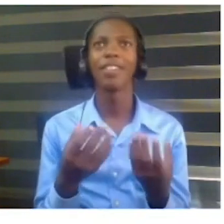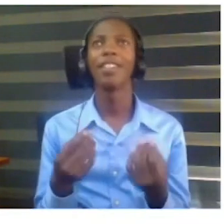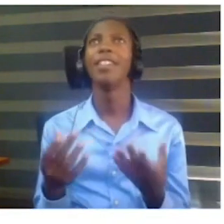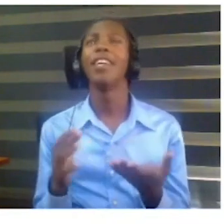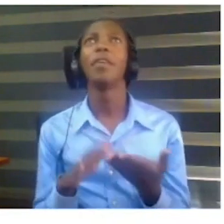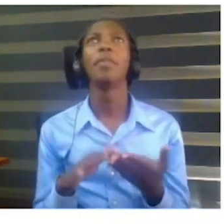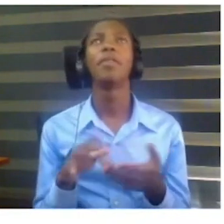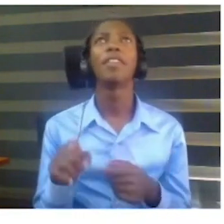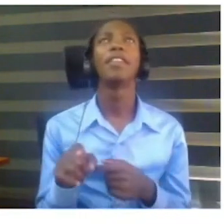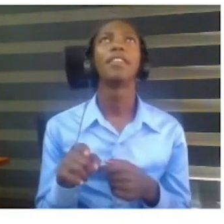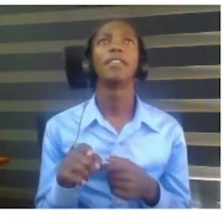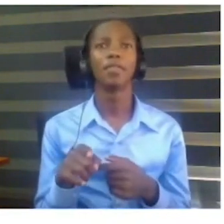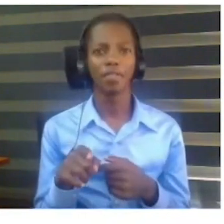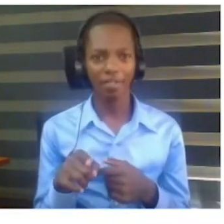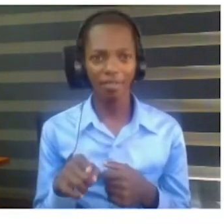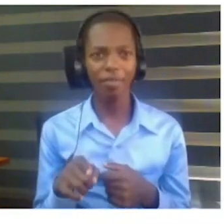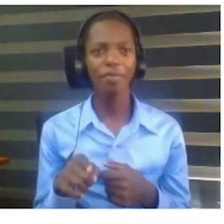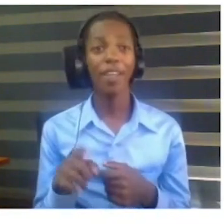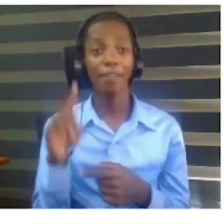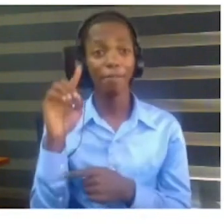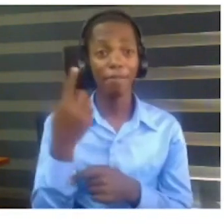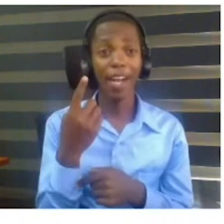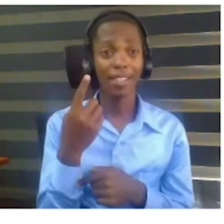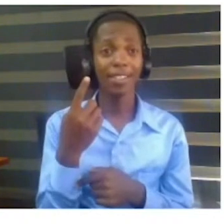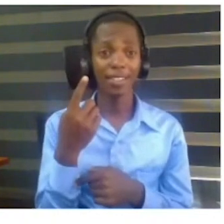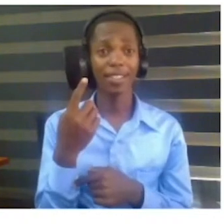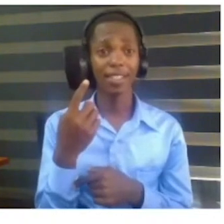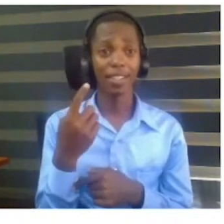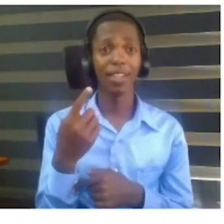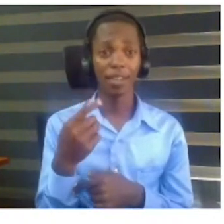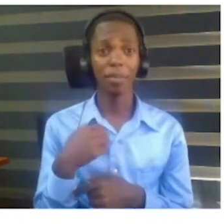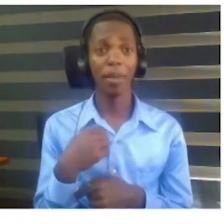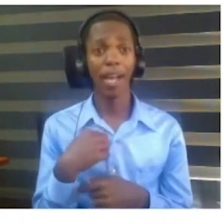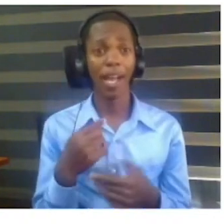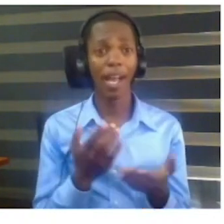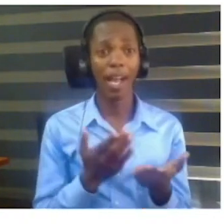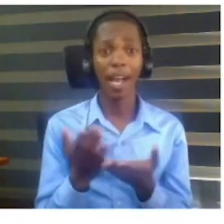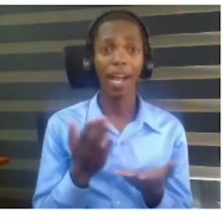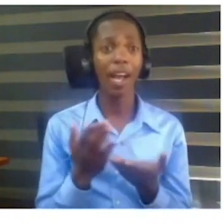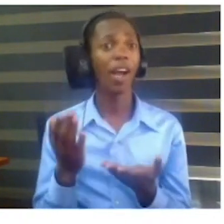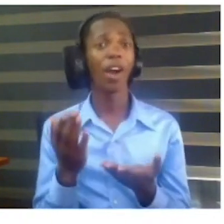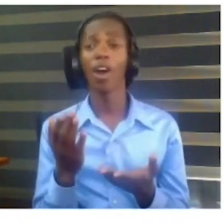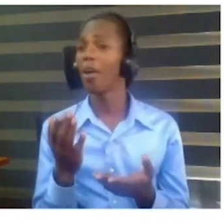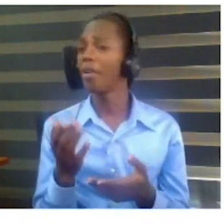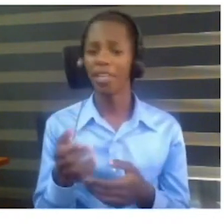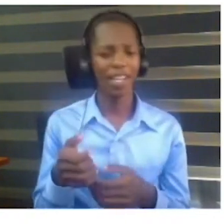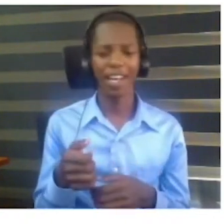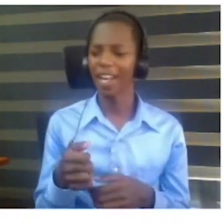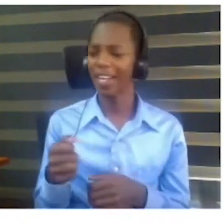my service dog. My guide dog helps me navigate around obstacles.